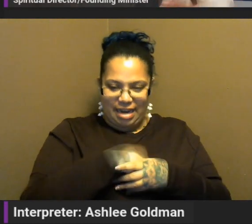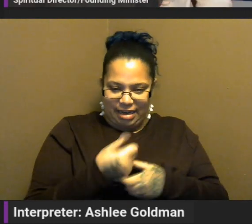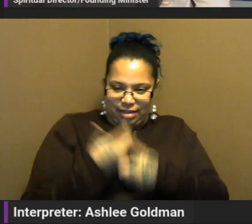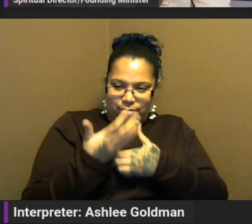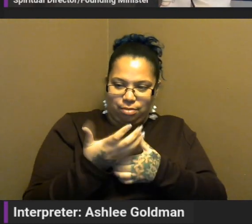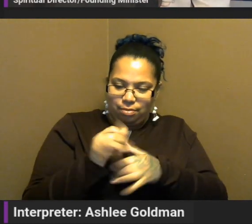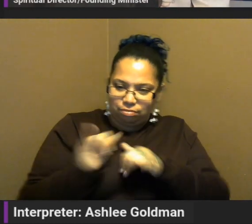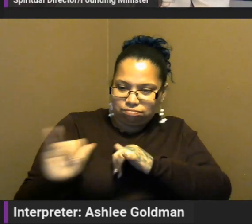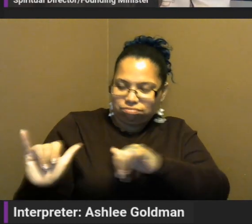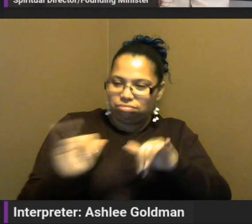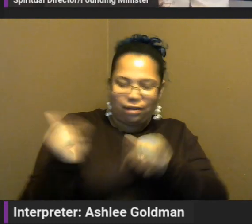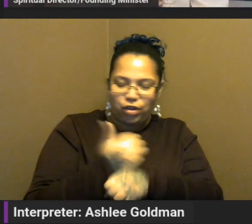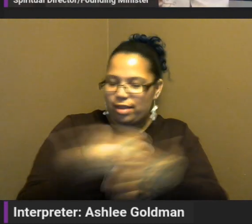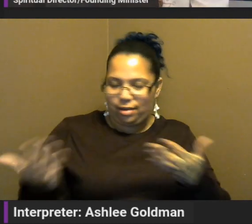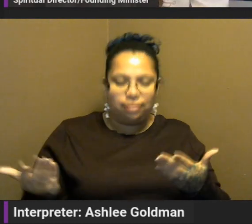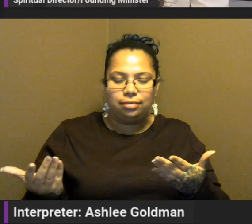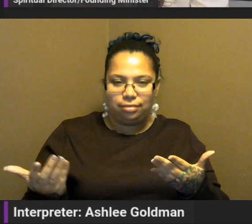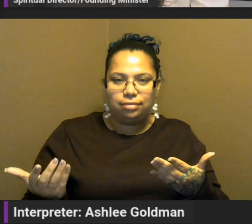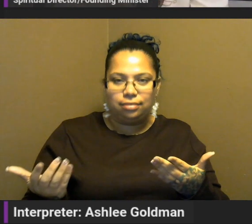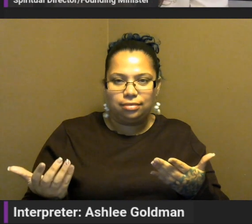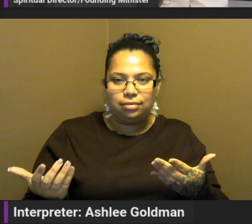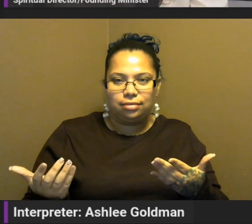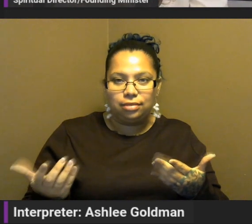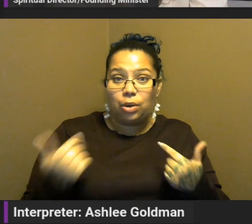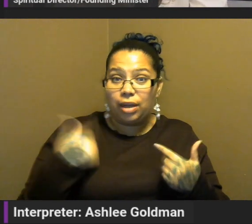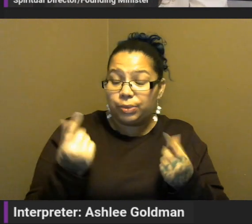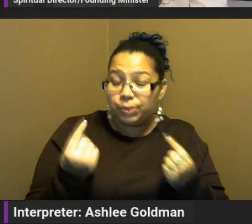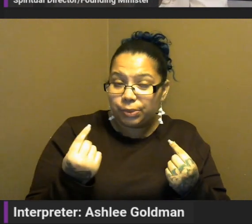is. And so I celebrate